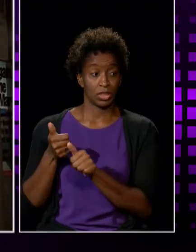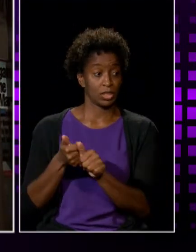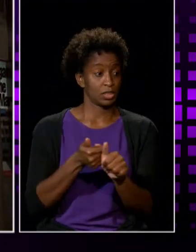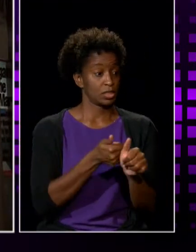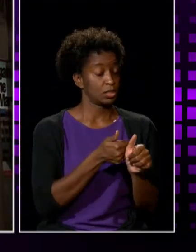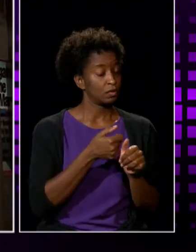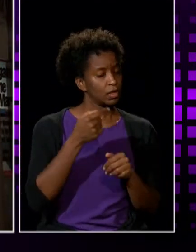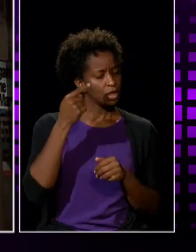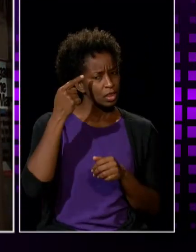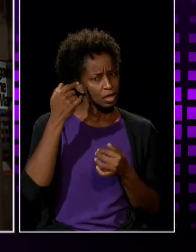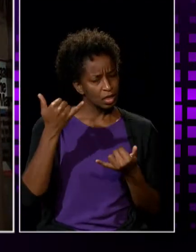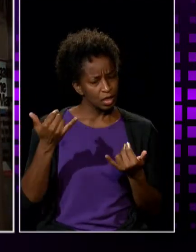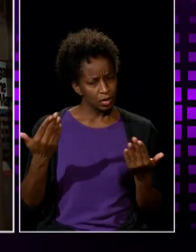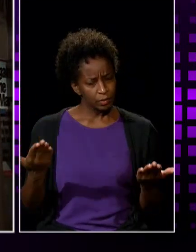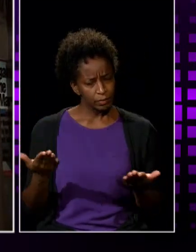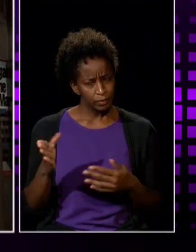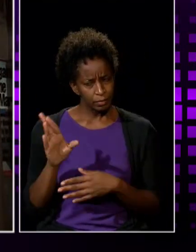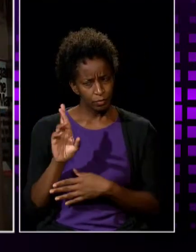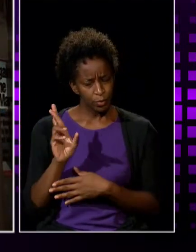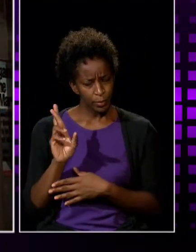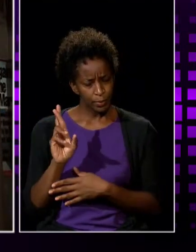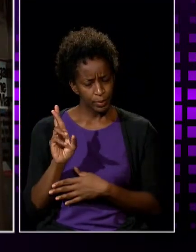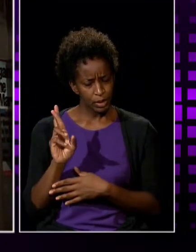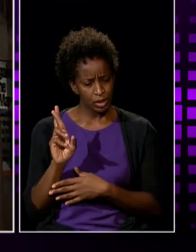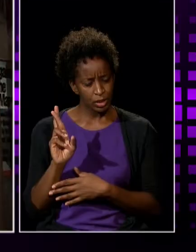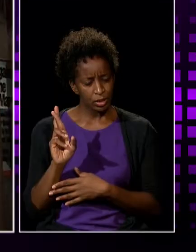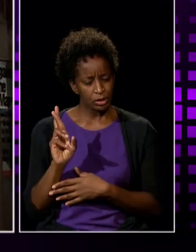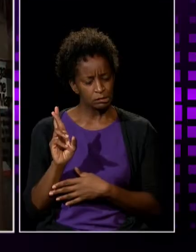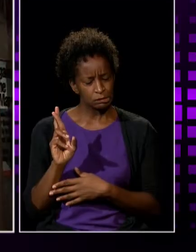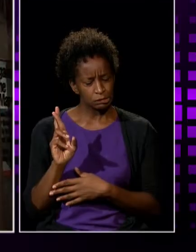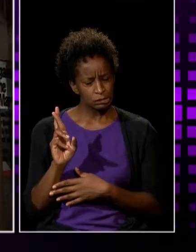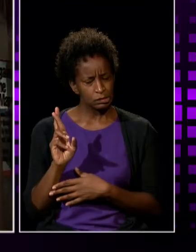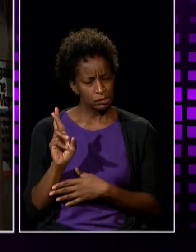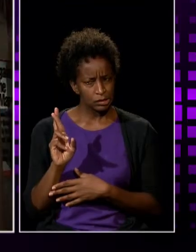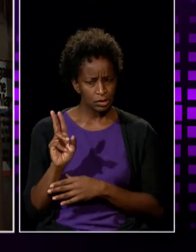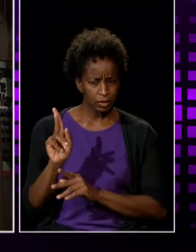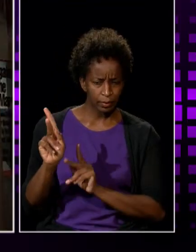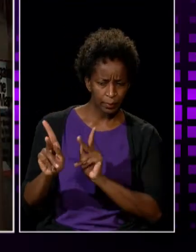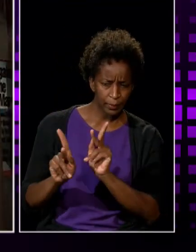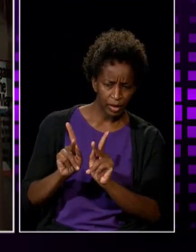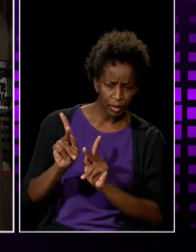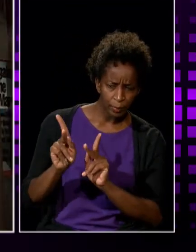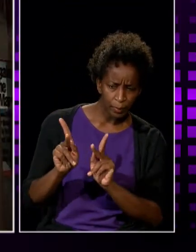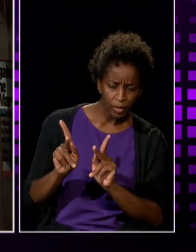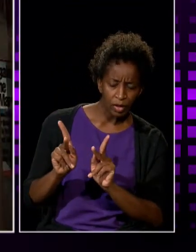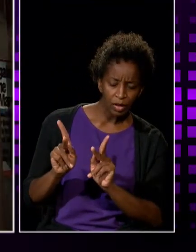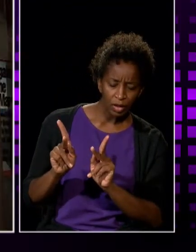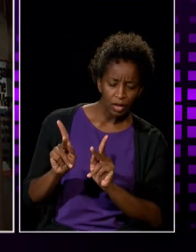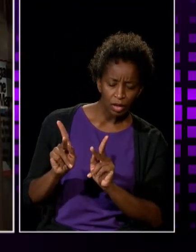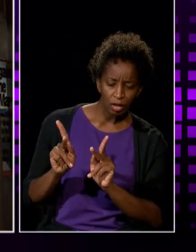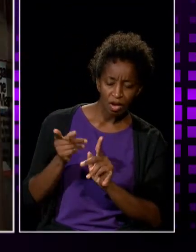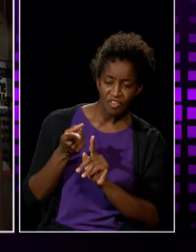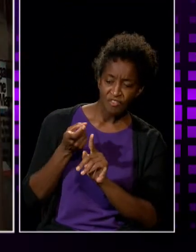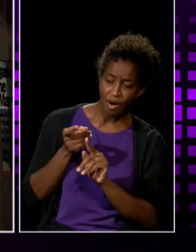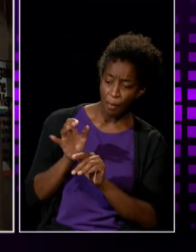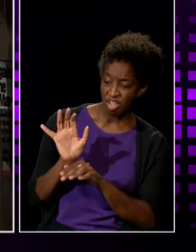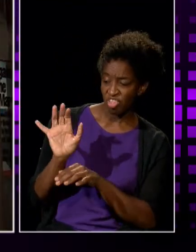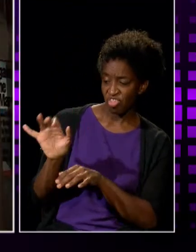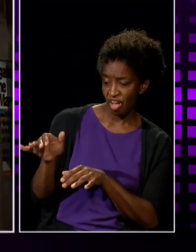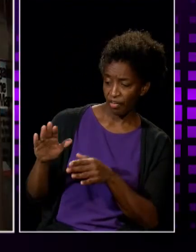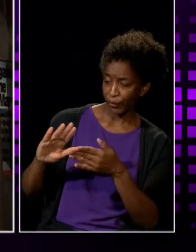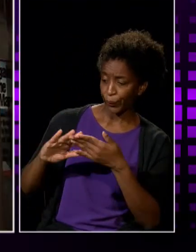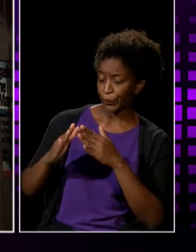reevaluate the way that we think about people who we think come from certain types of places. This is